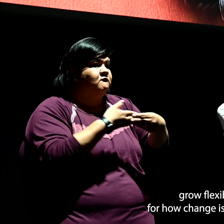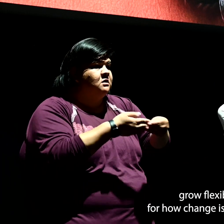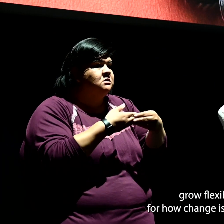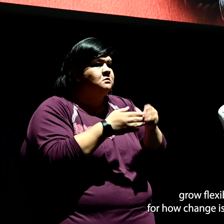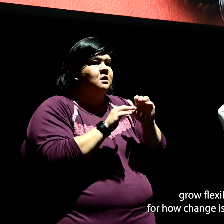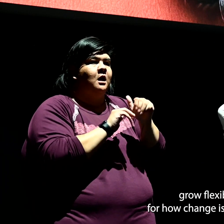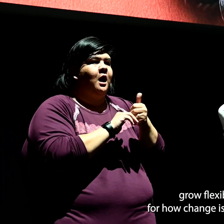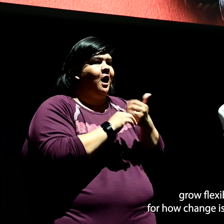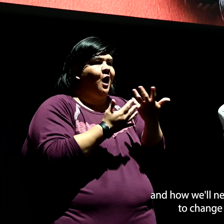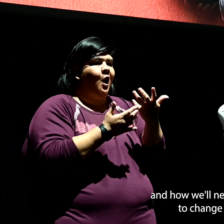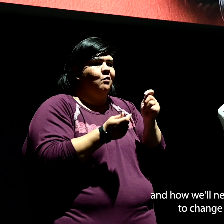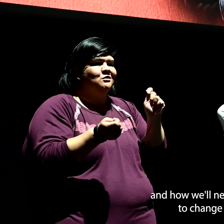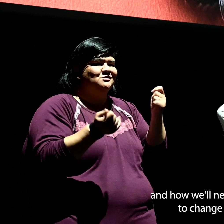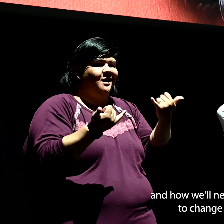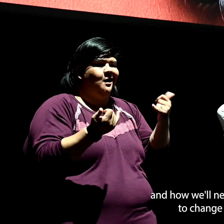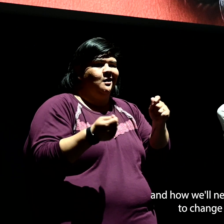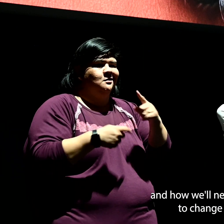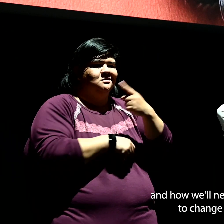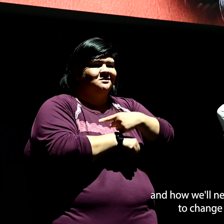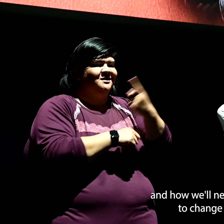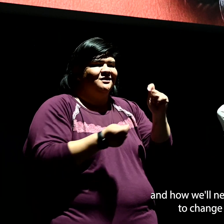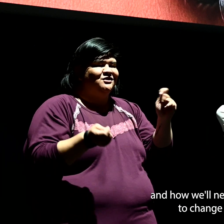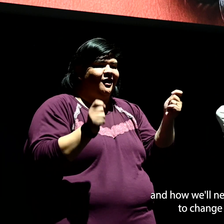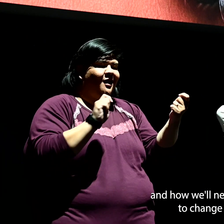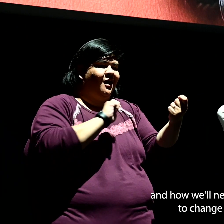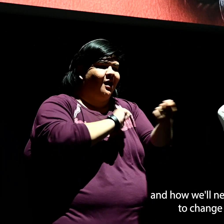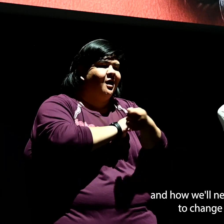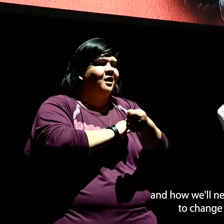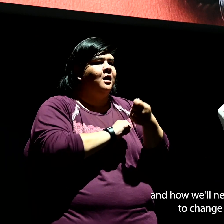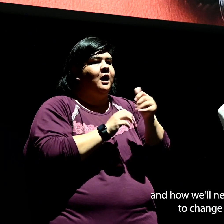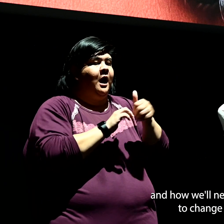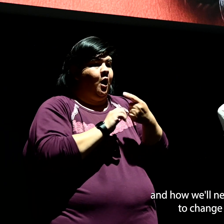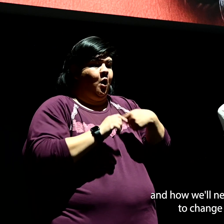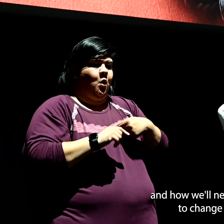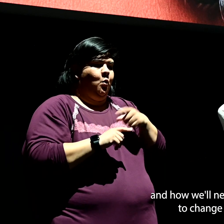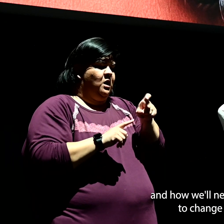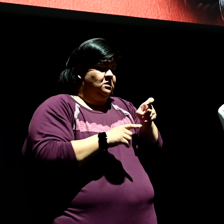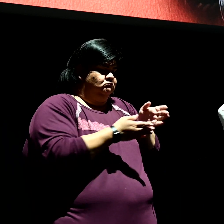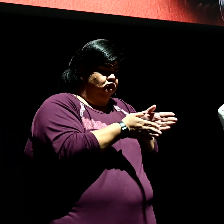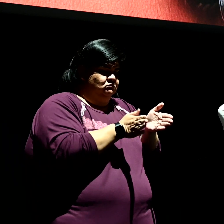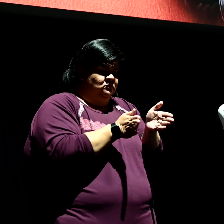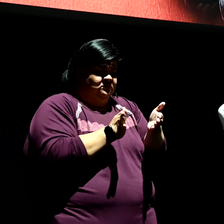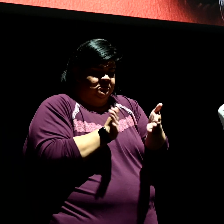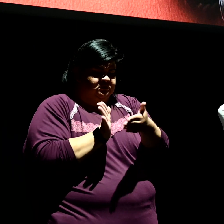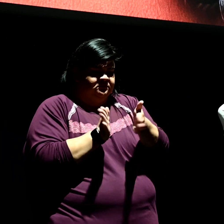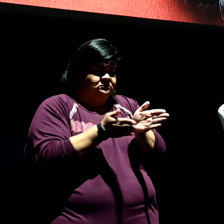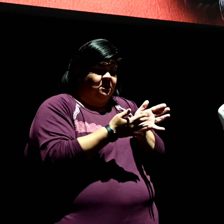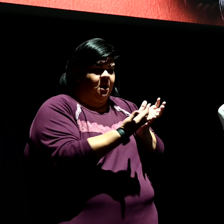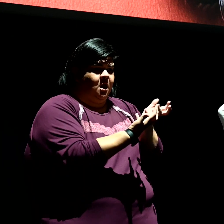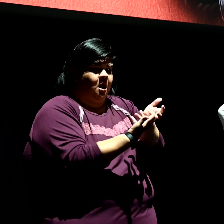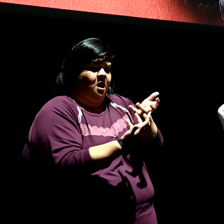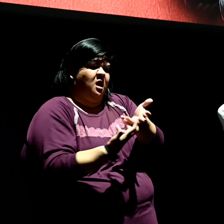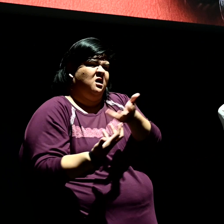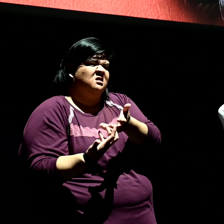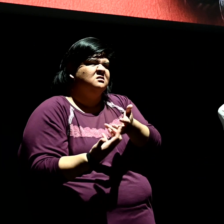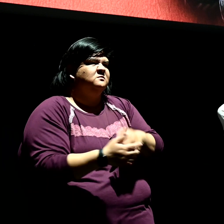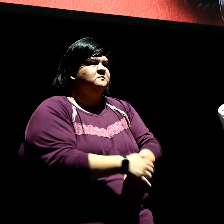is happening and how we'll need to pivot to change that.